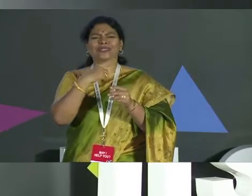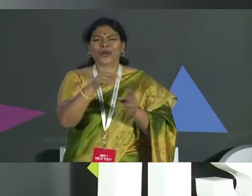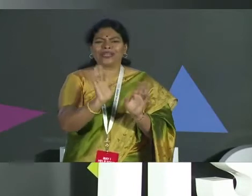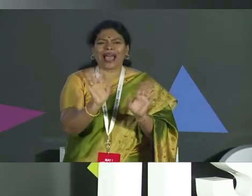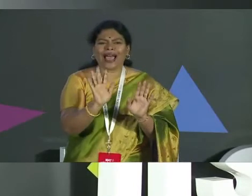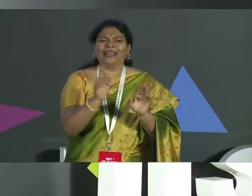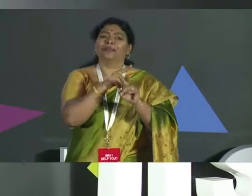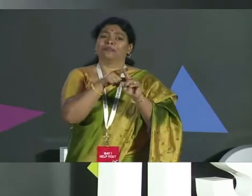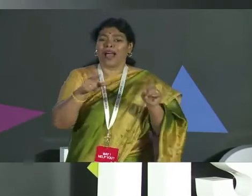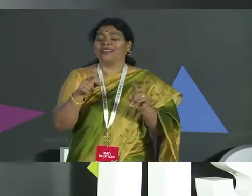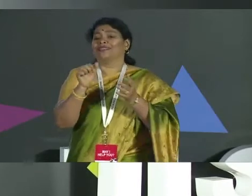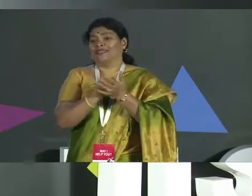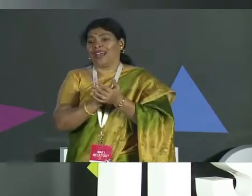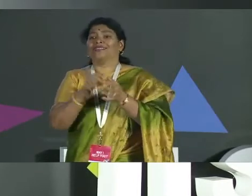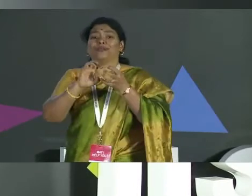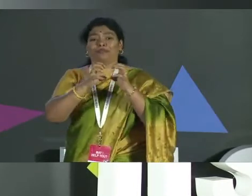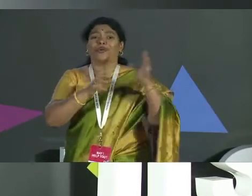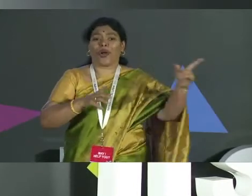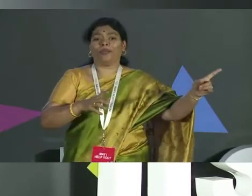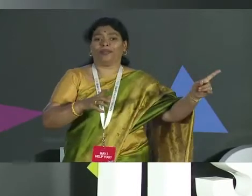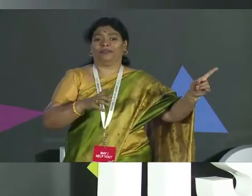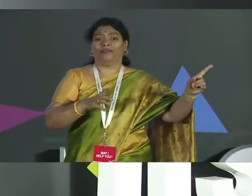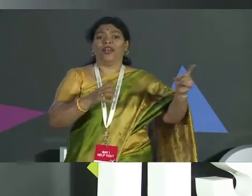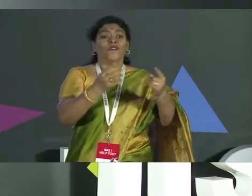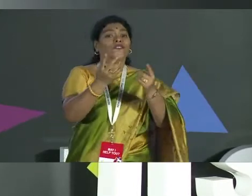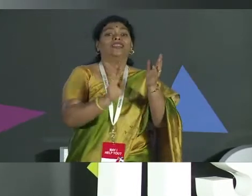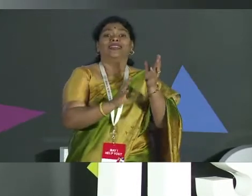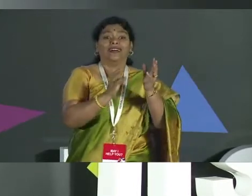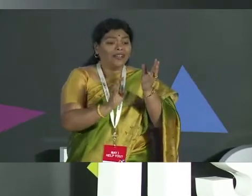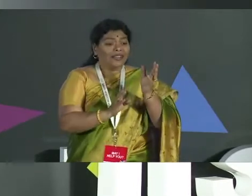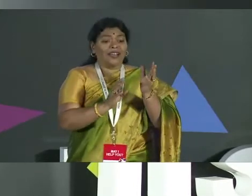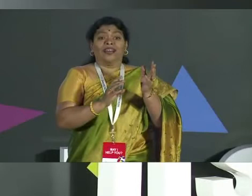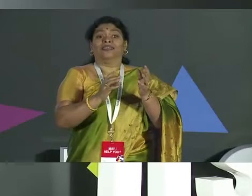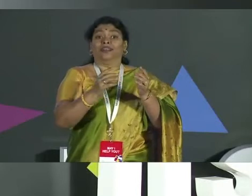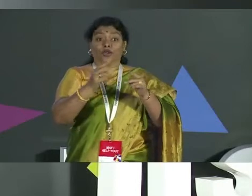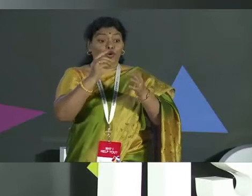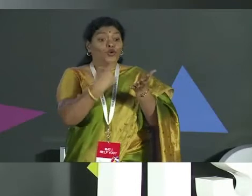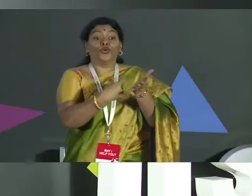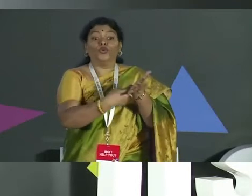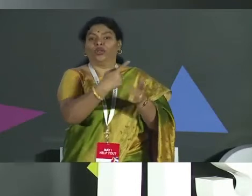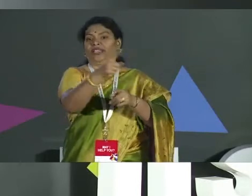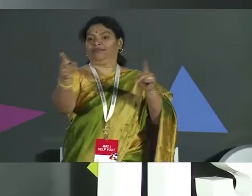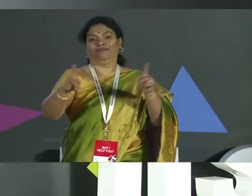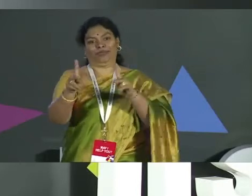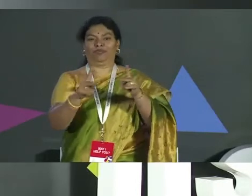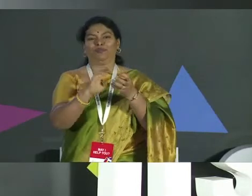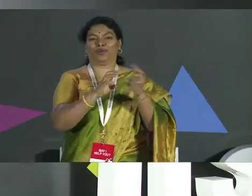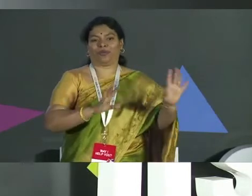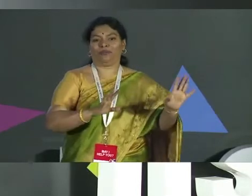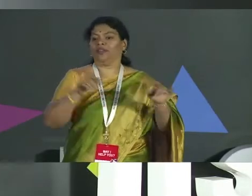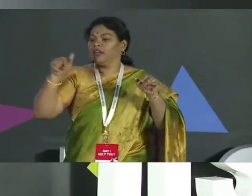That is something that has a problem with the infrastructure and the administration. That has to be handled. I'm talking about